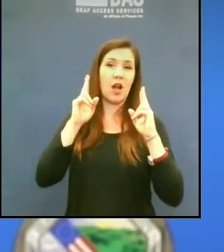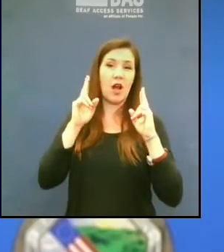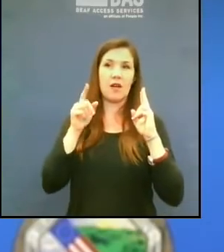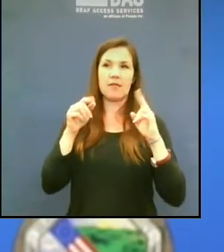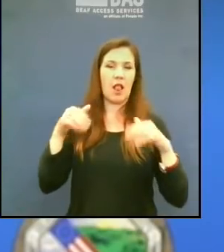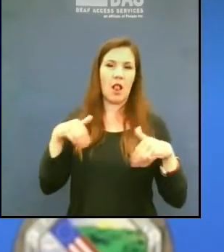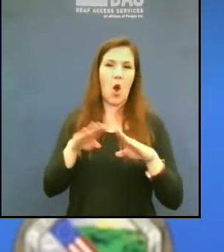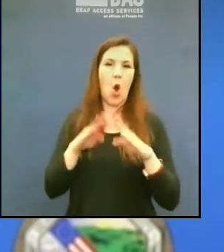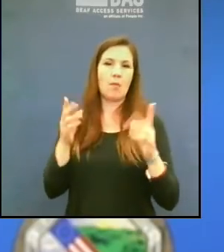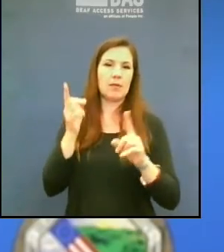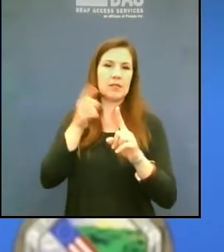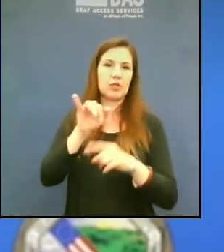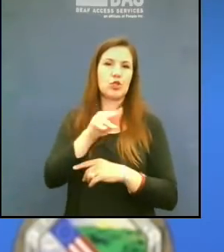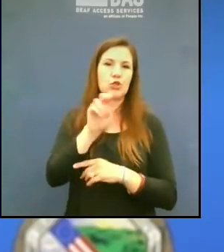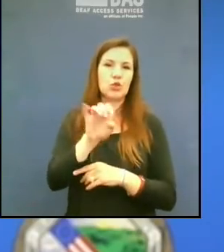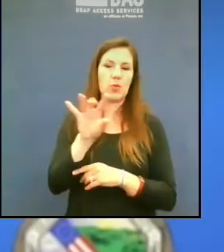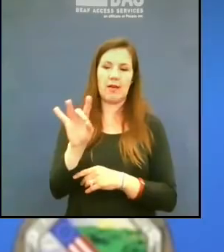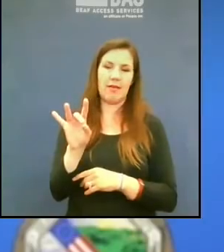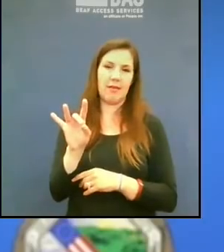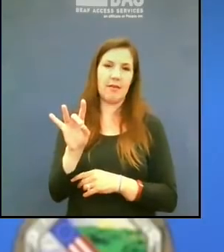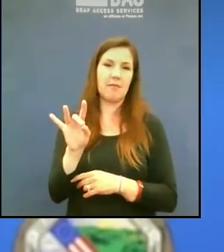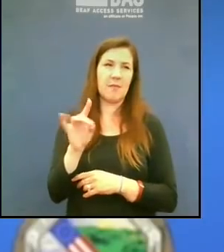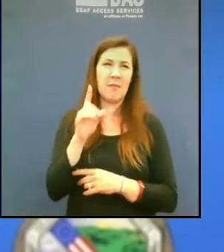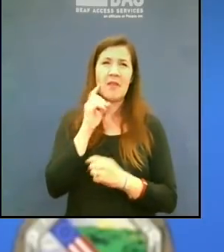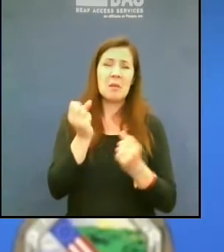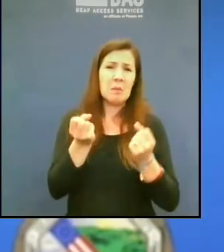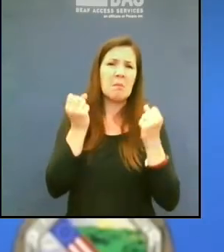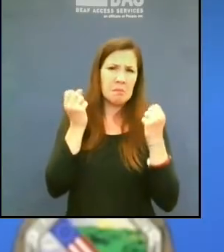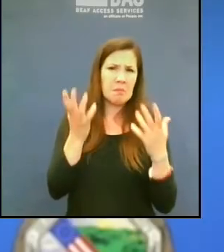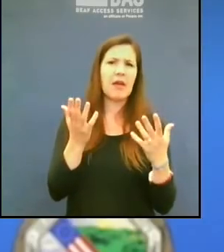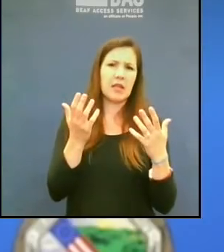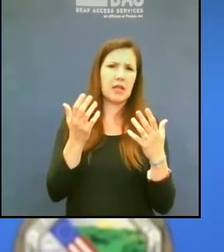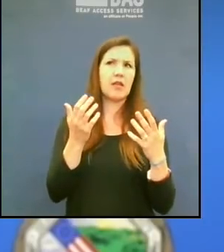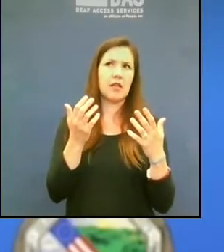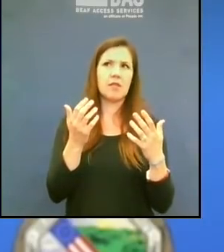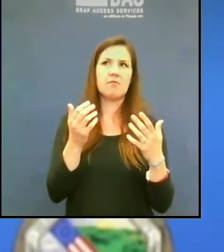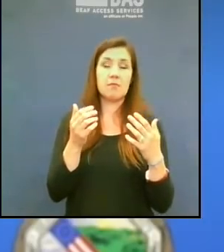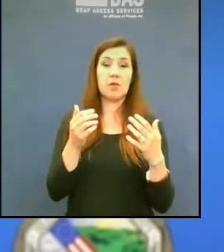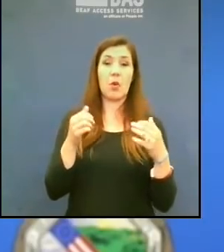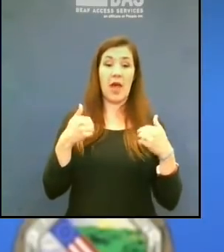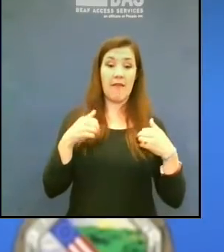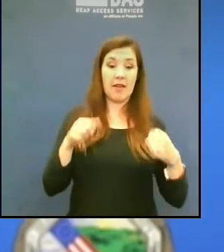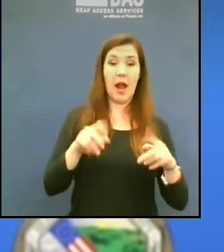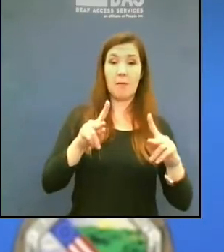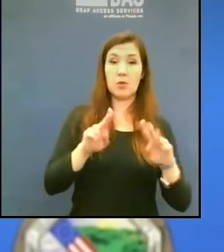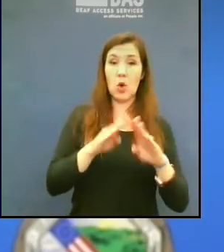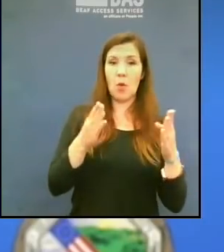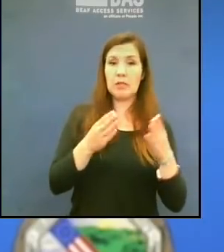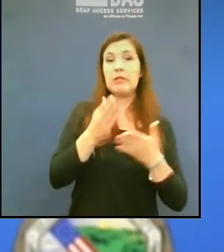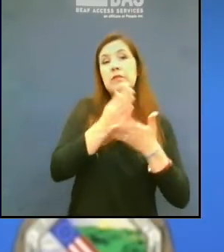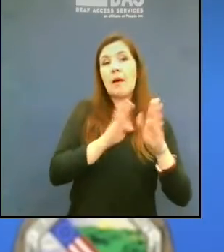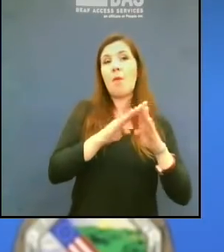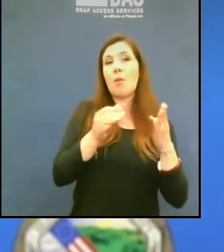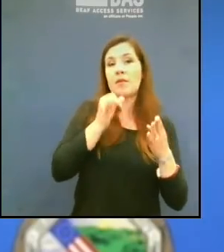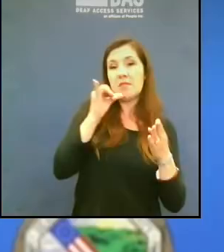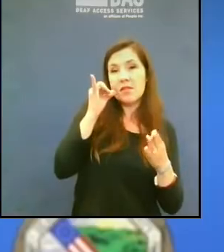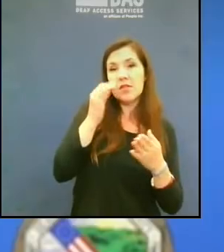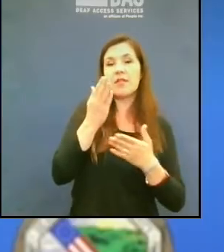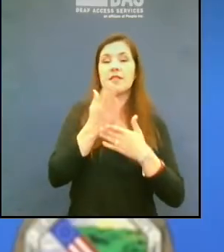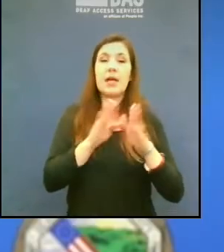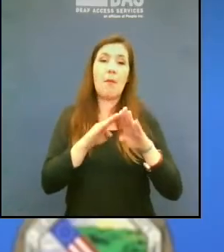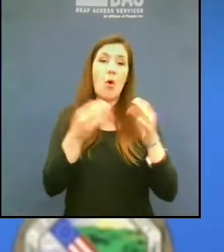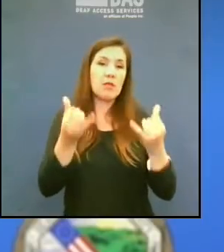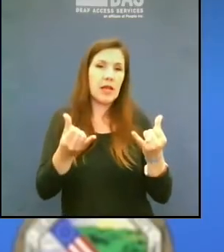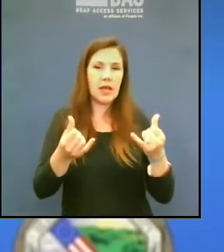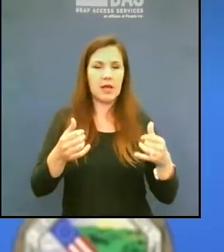even opening until June 8th. And I think a lot of the places that have an opportunity to open, some opened yesterday, others opened today, but not all of